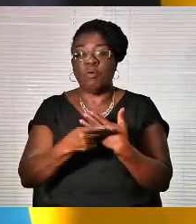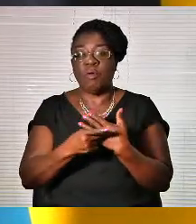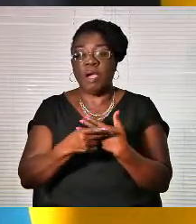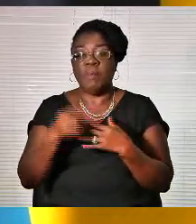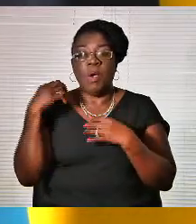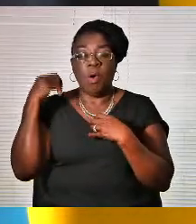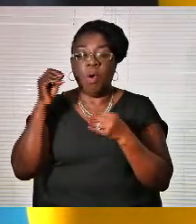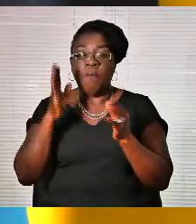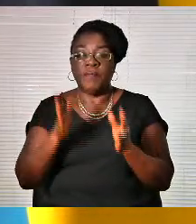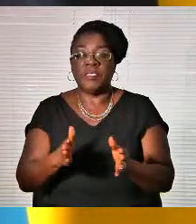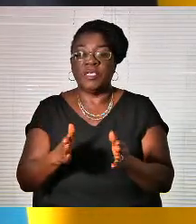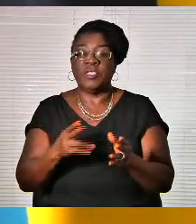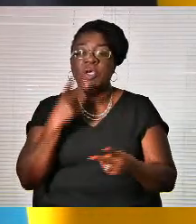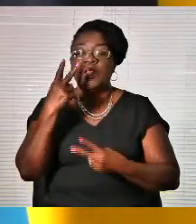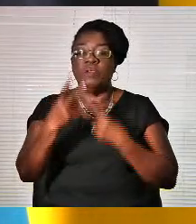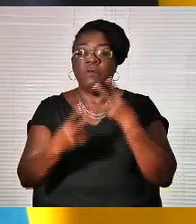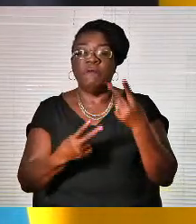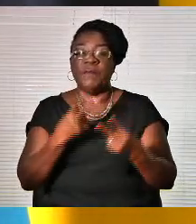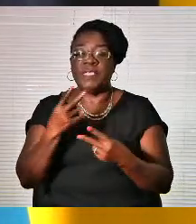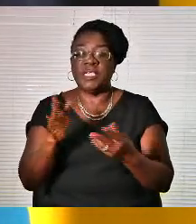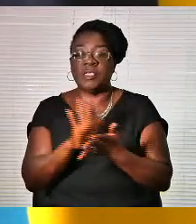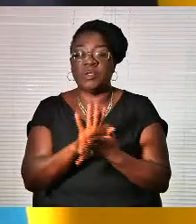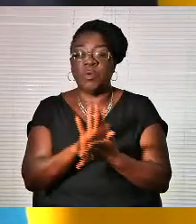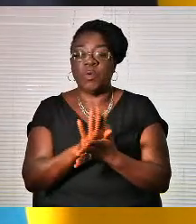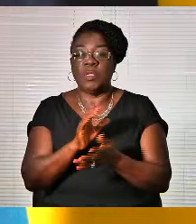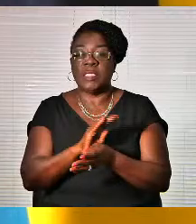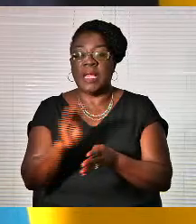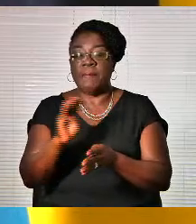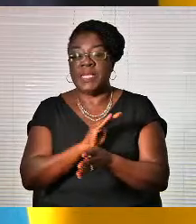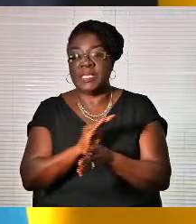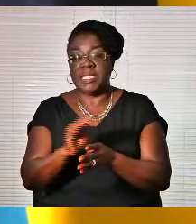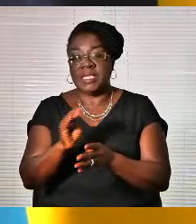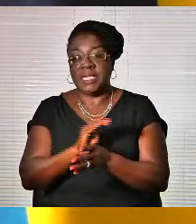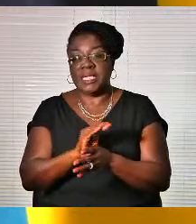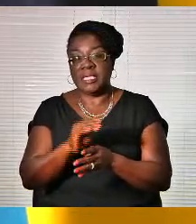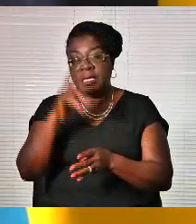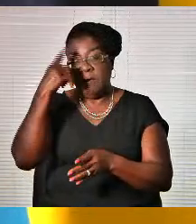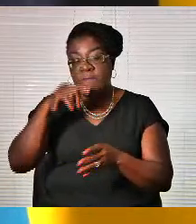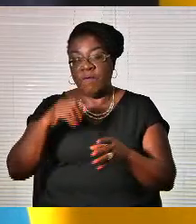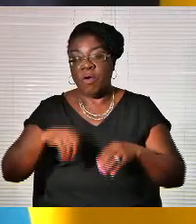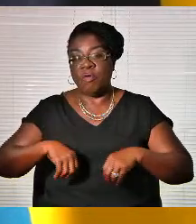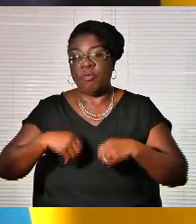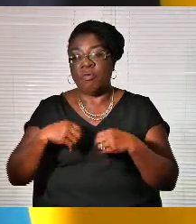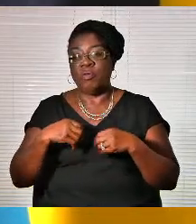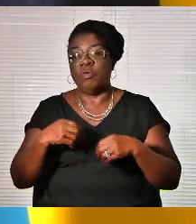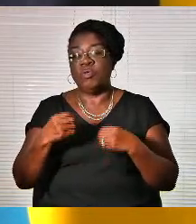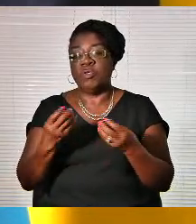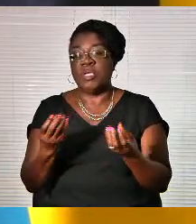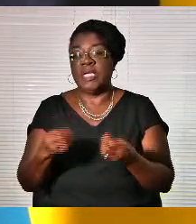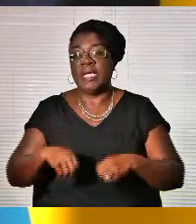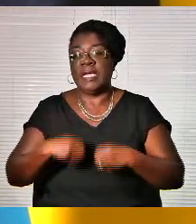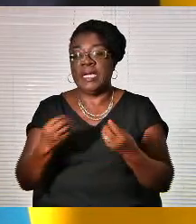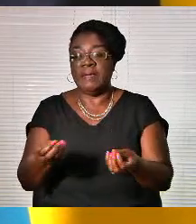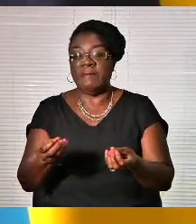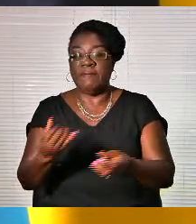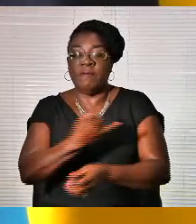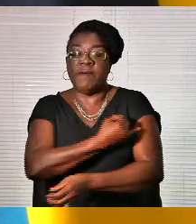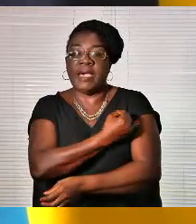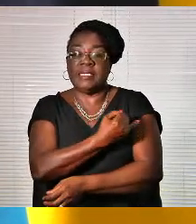officers, to visit schools and businesses for greater accessibility to the